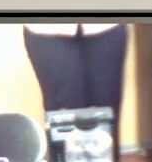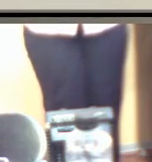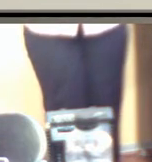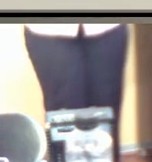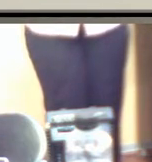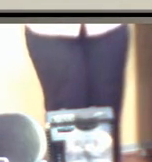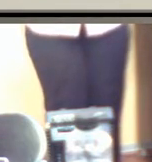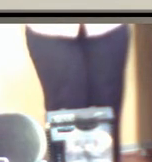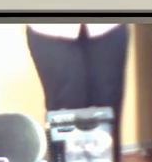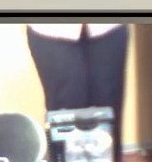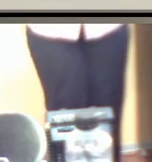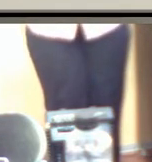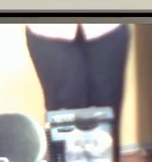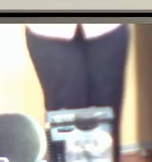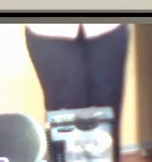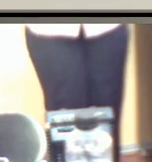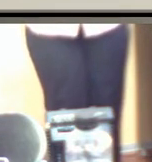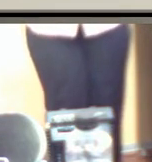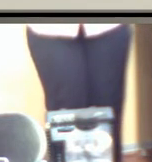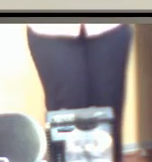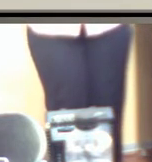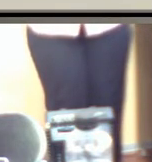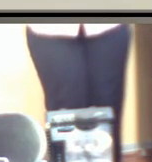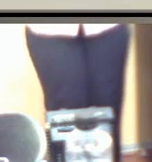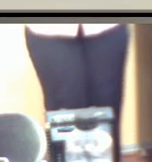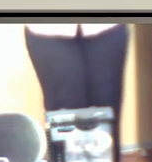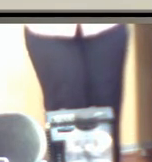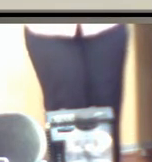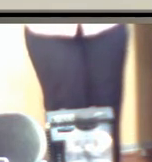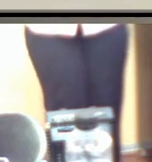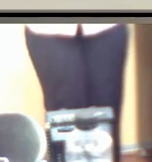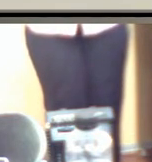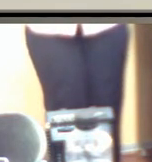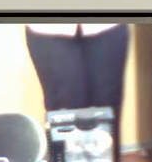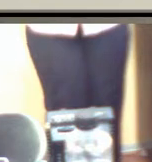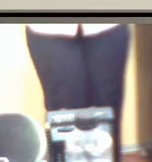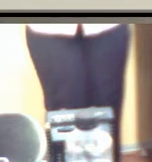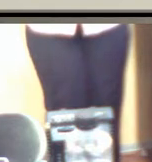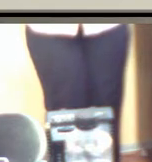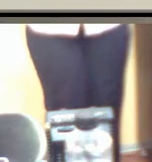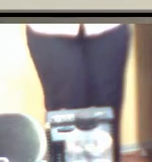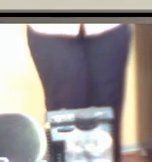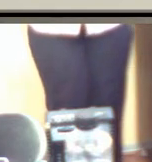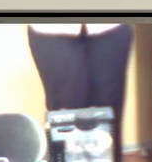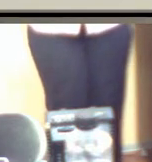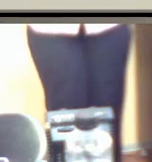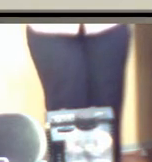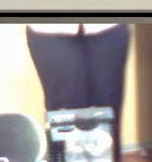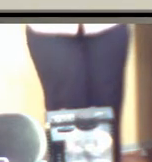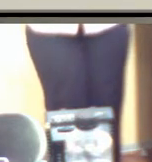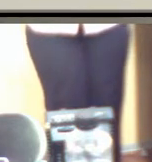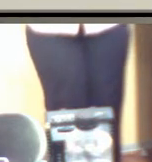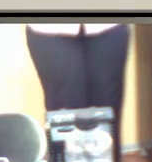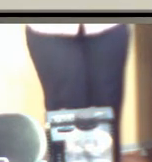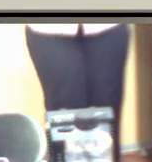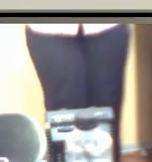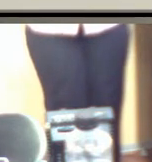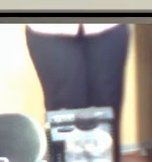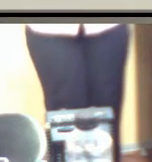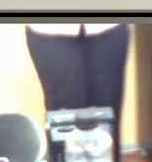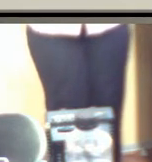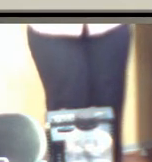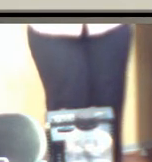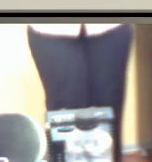as the production of this animal remains the symbol of resistance and heritage for our rural black communities. There